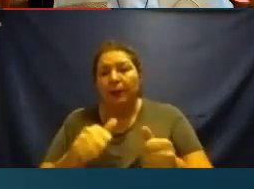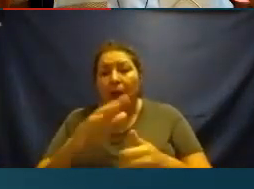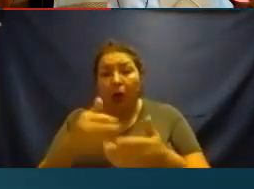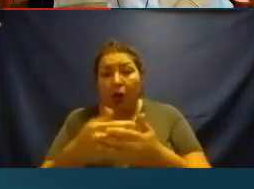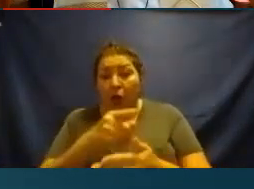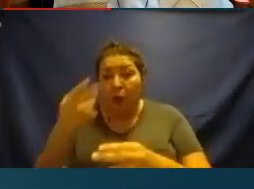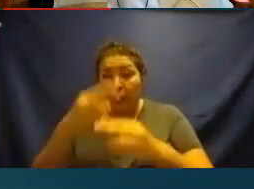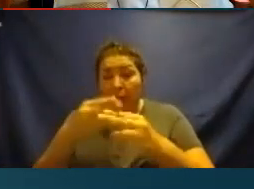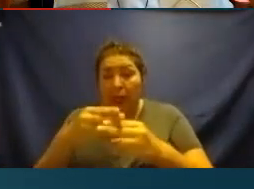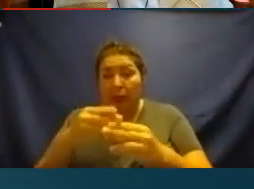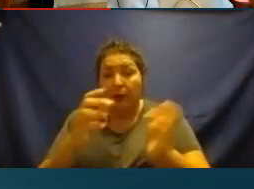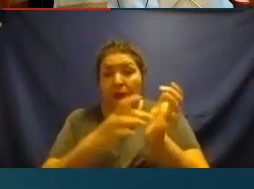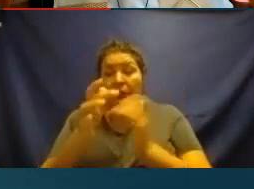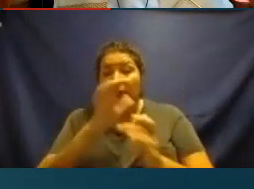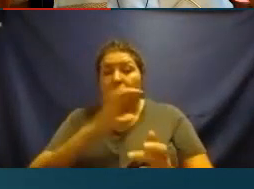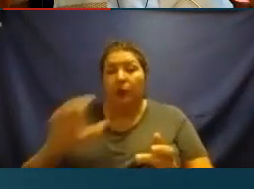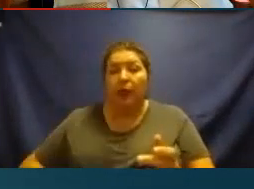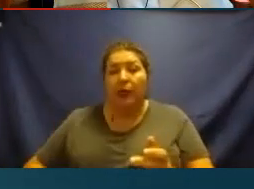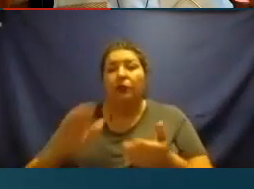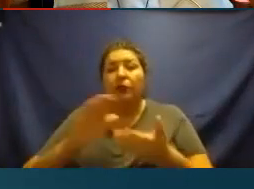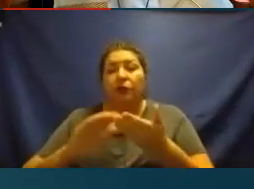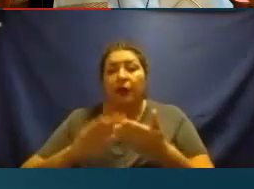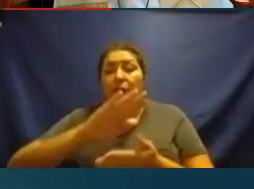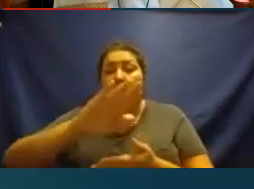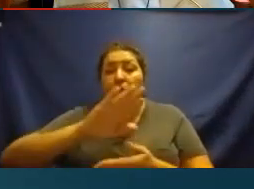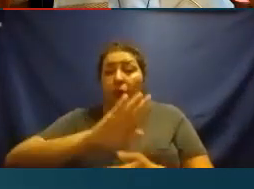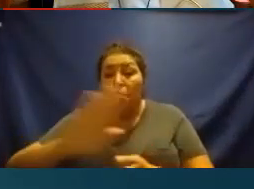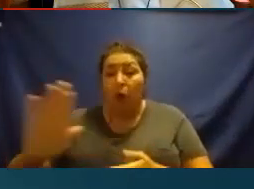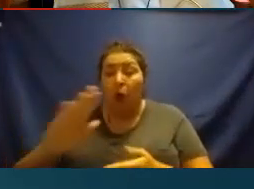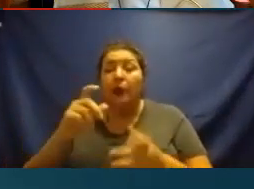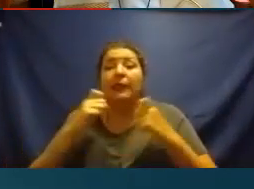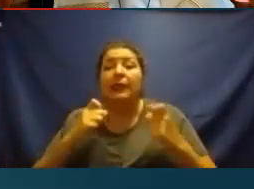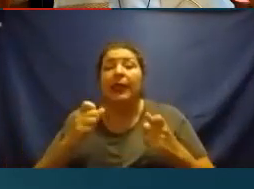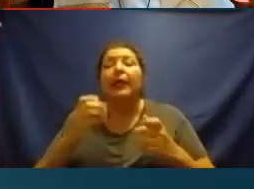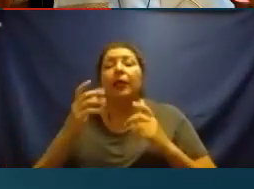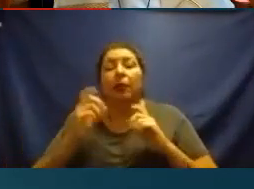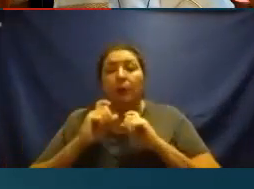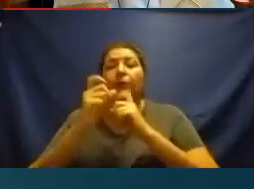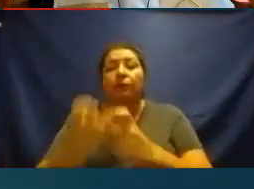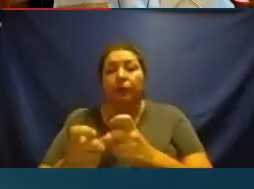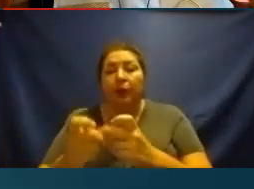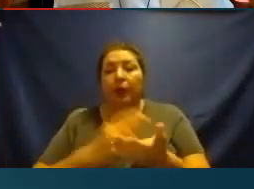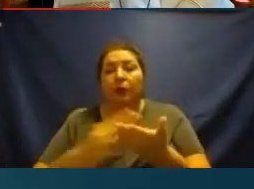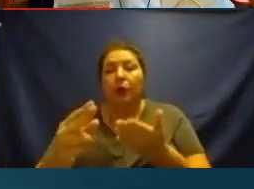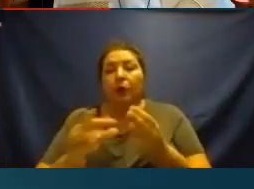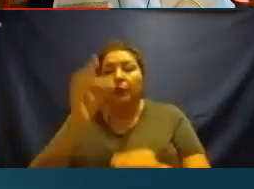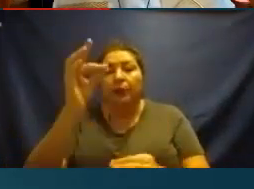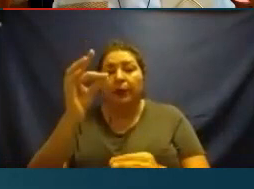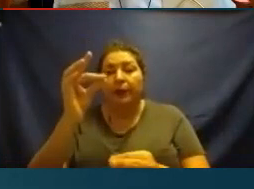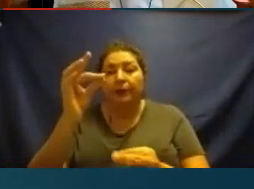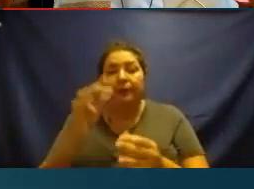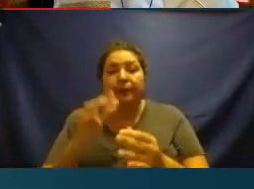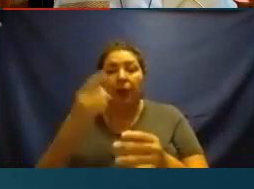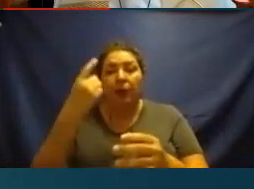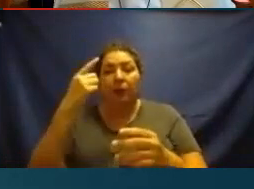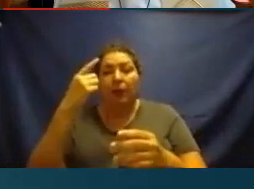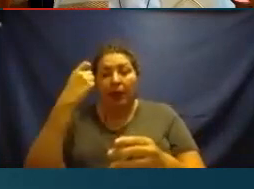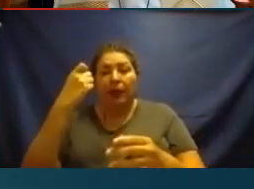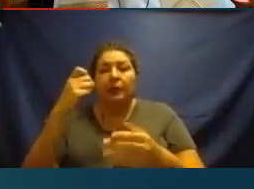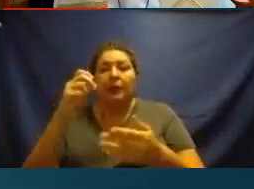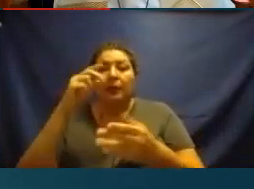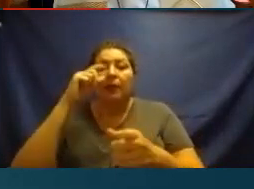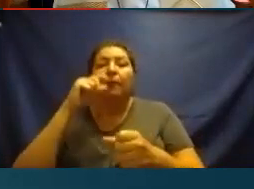Christ for the forgiveness of your sins, and you will receive the gift of the Holy Spirit. For the promise is for